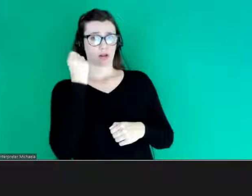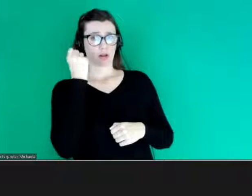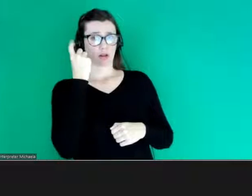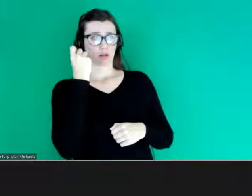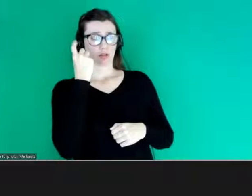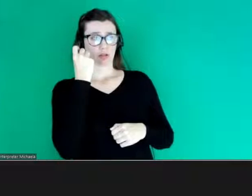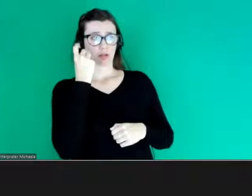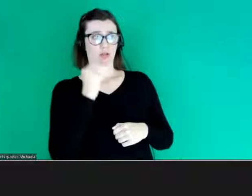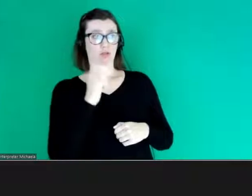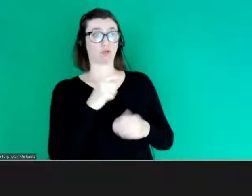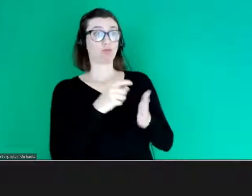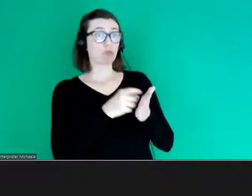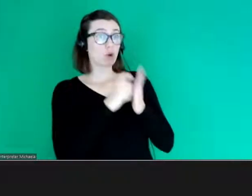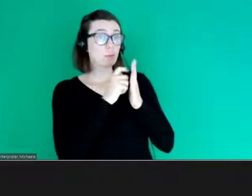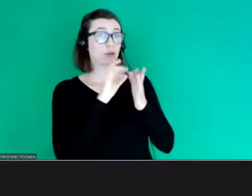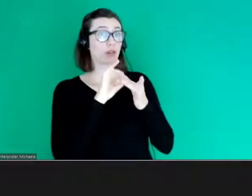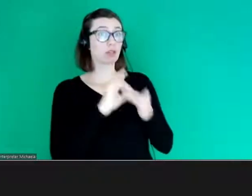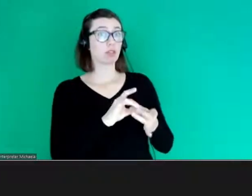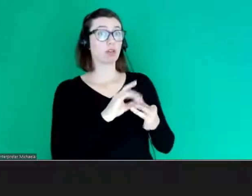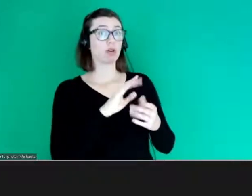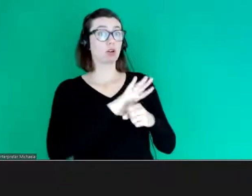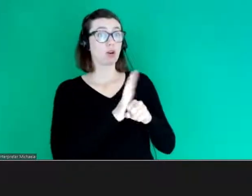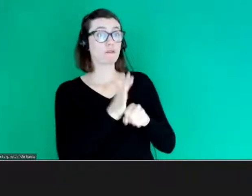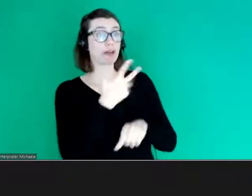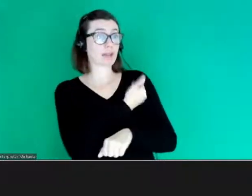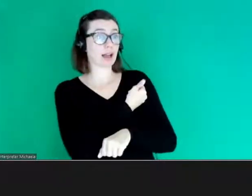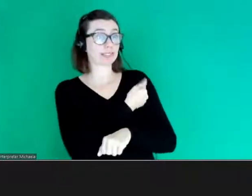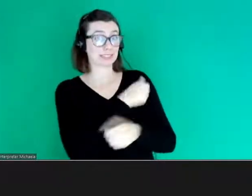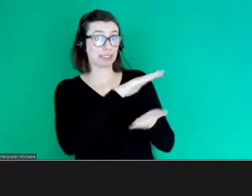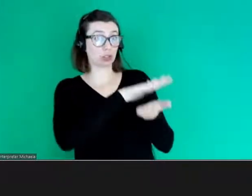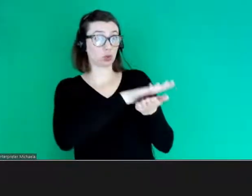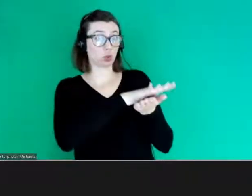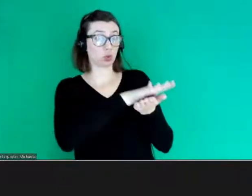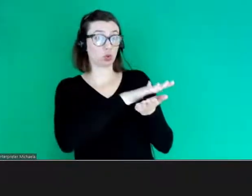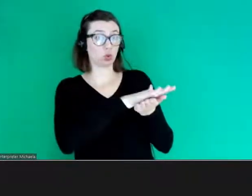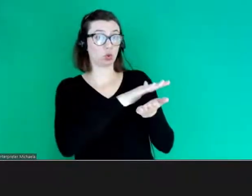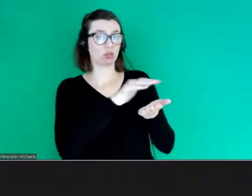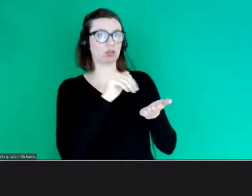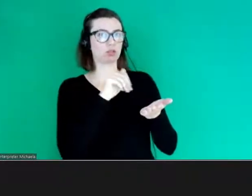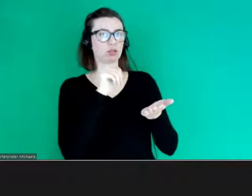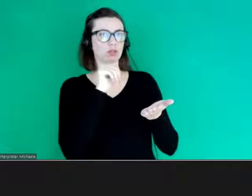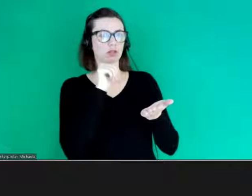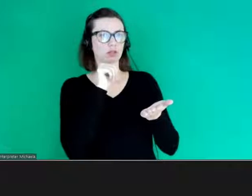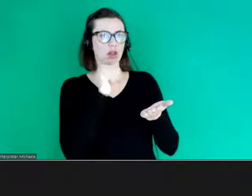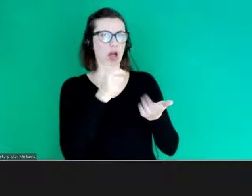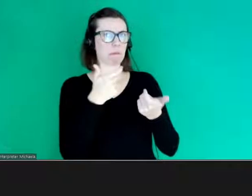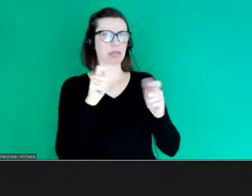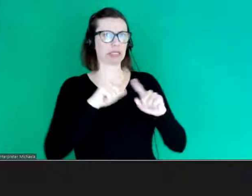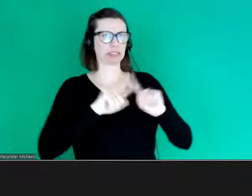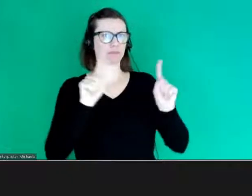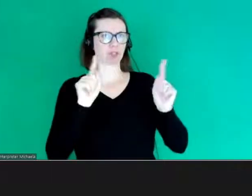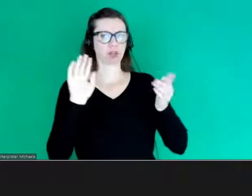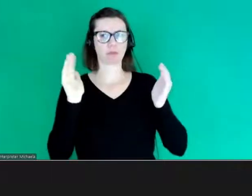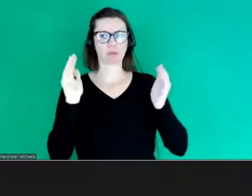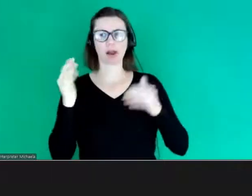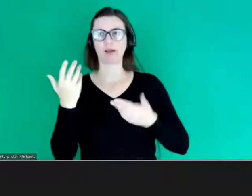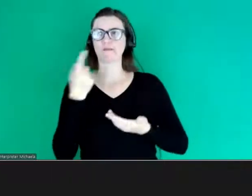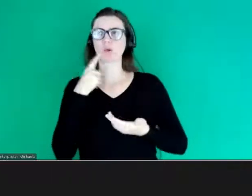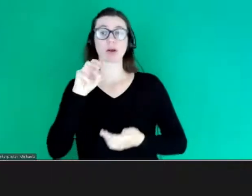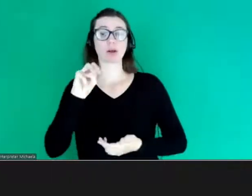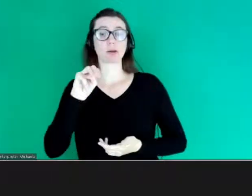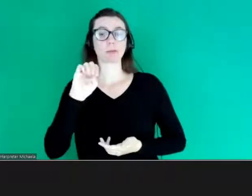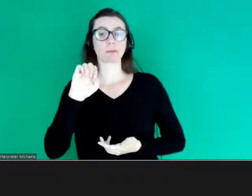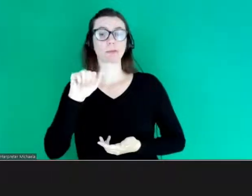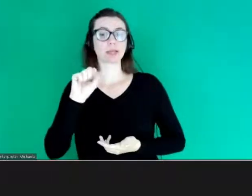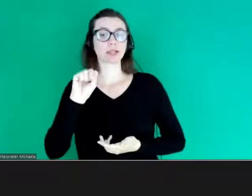the requirements around COVID vaccines in schools are not significantly different than the ones that we've had for measles or